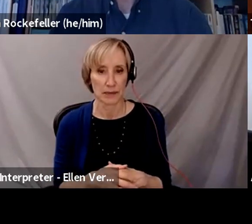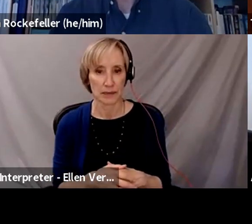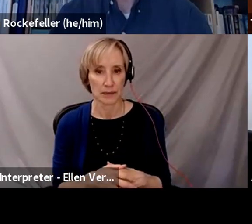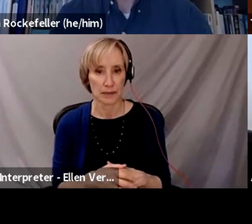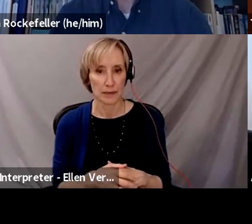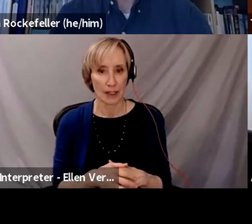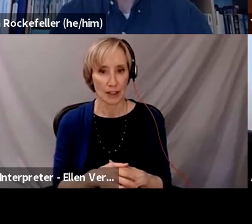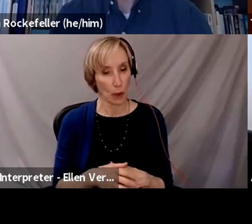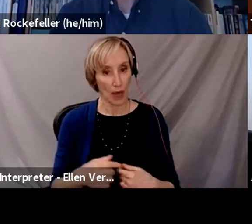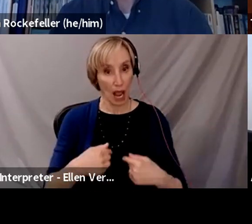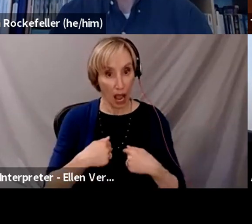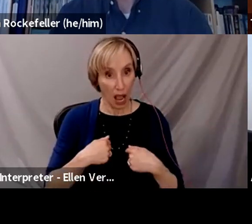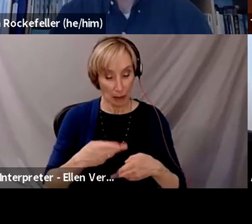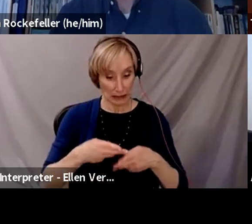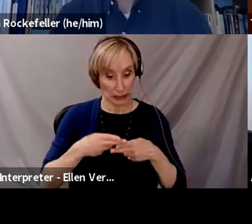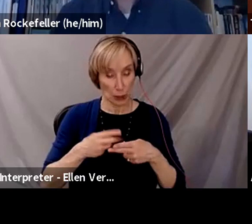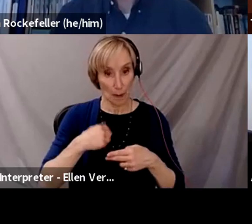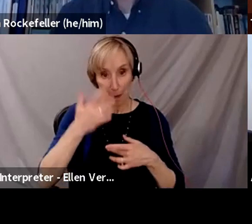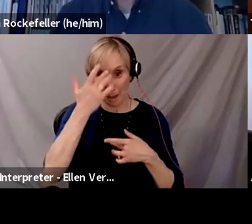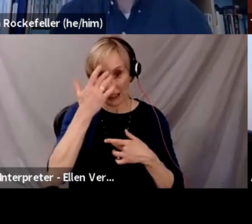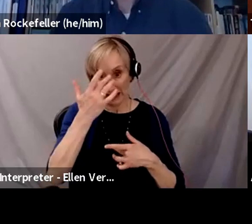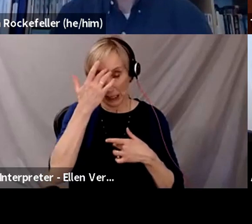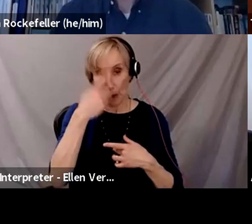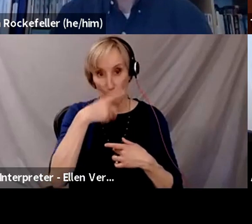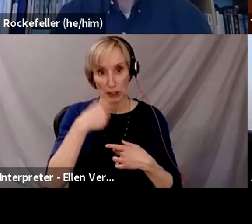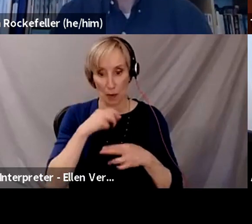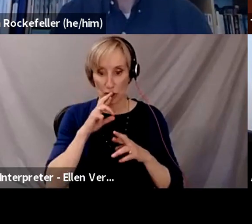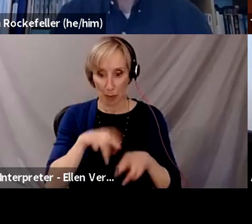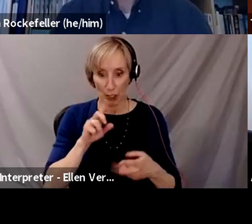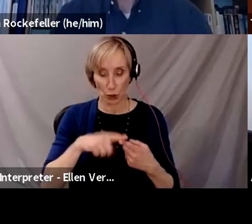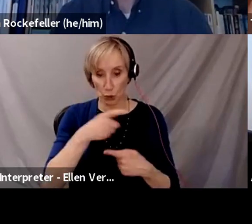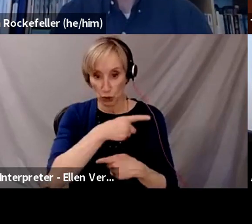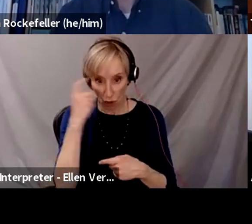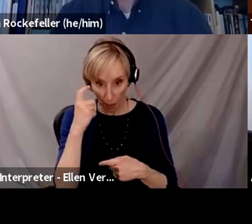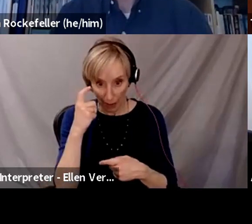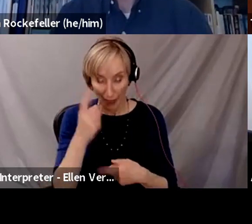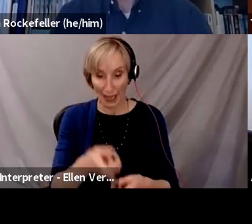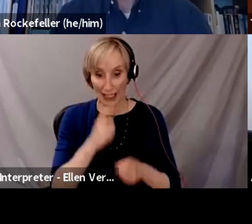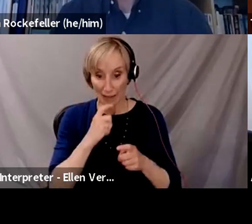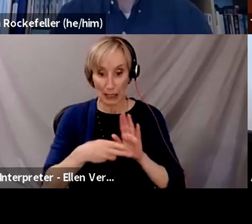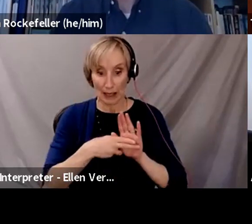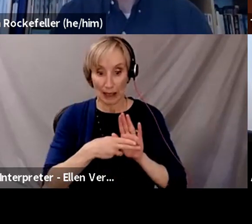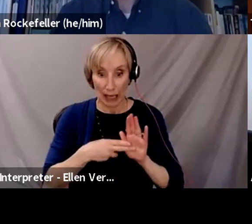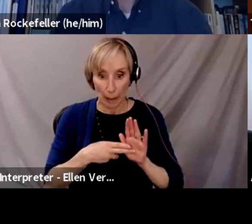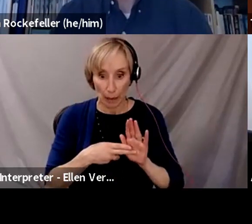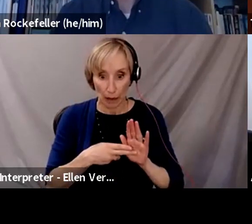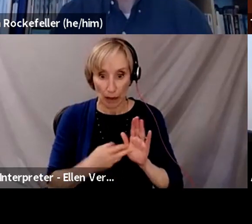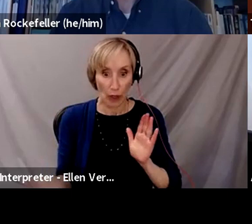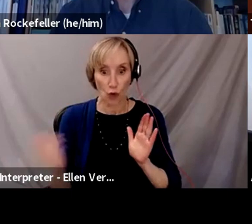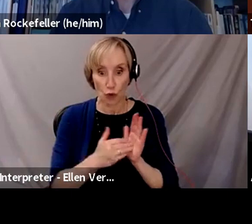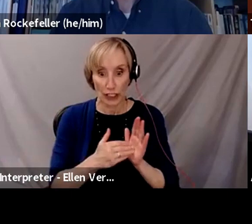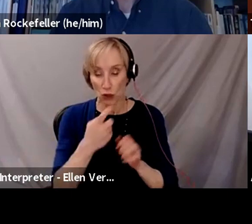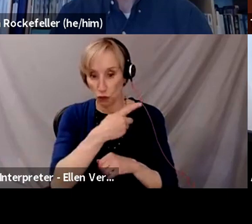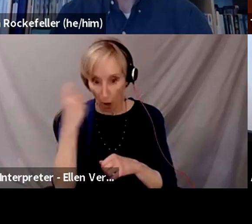mentally ill, then becomes a trauma within itself, and then people start reacting to us in certain ways, the mental health